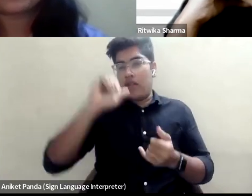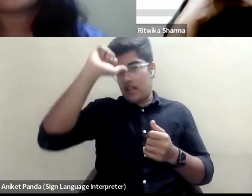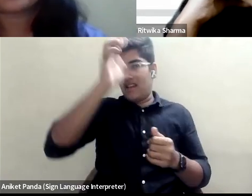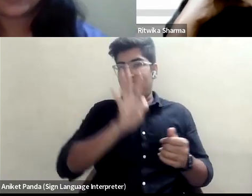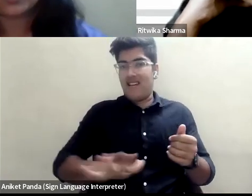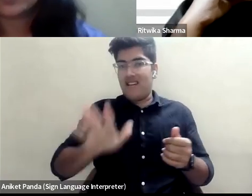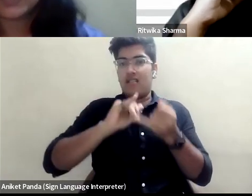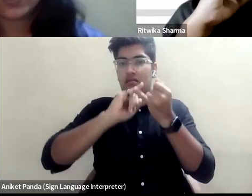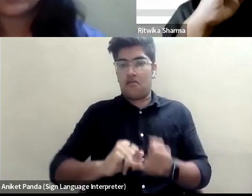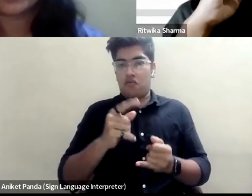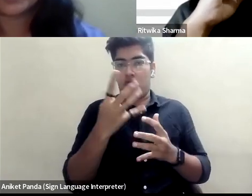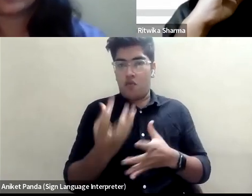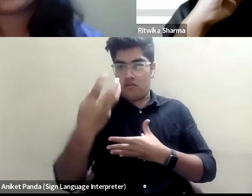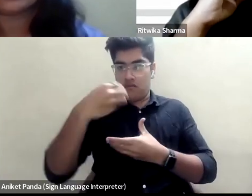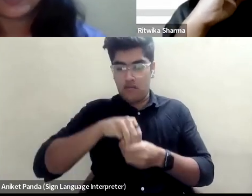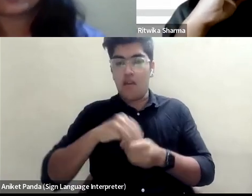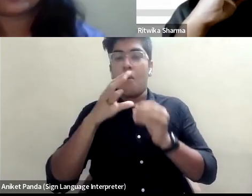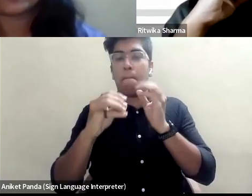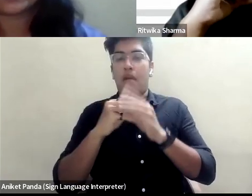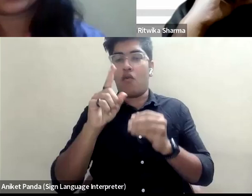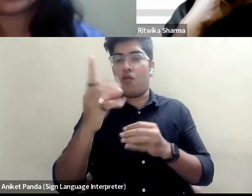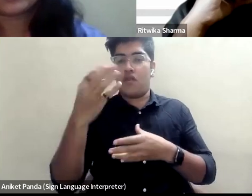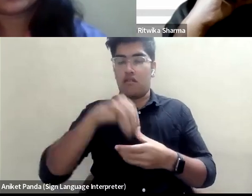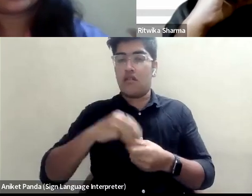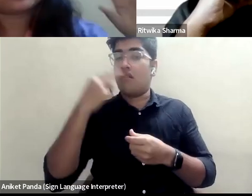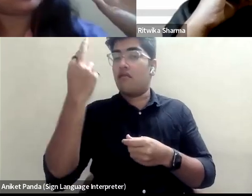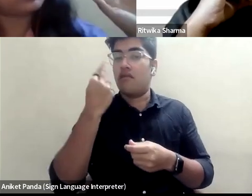other. Bangalore being one, because we do have